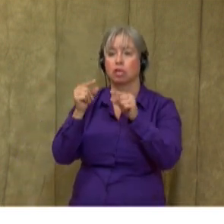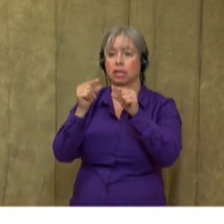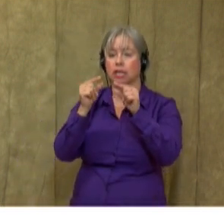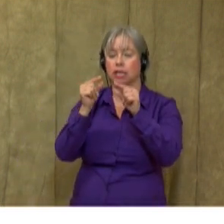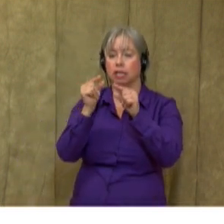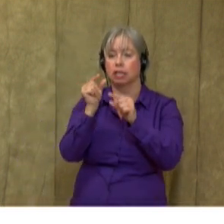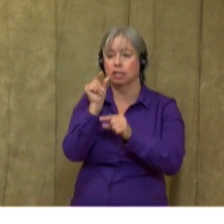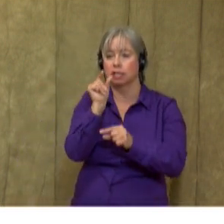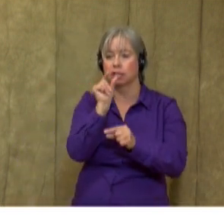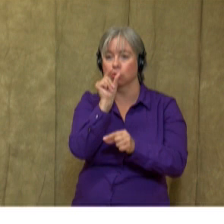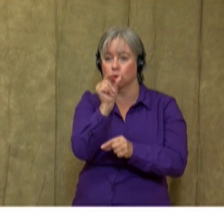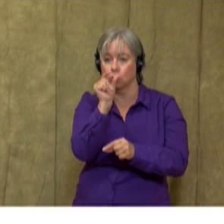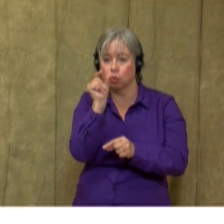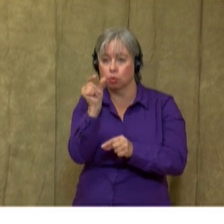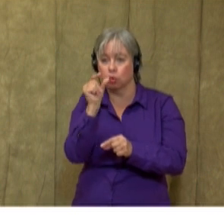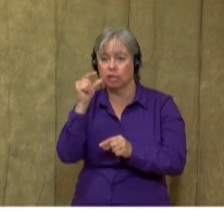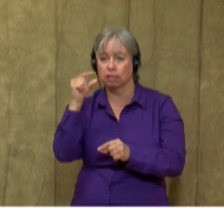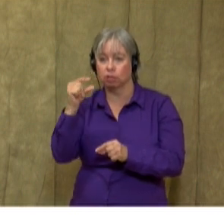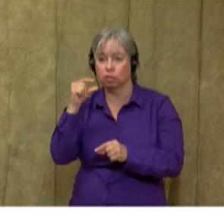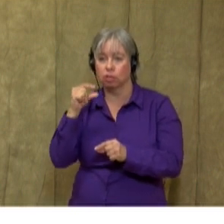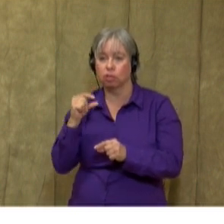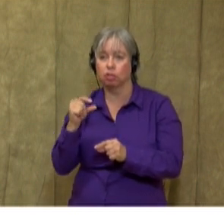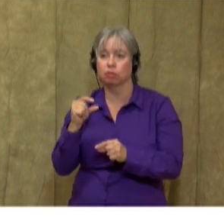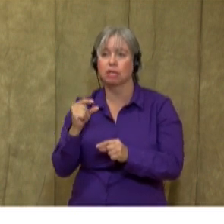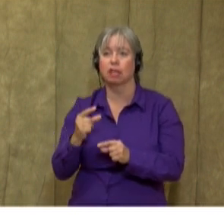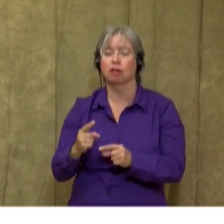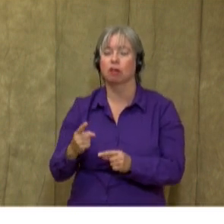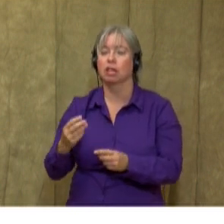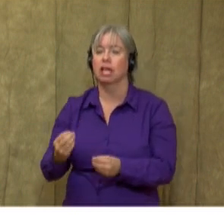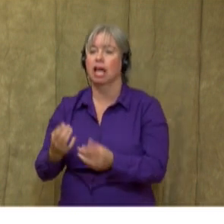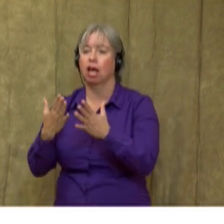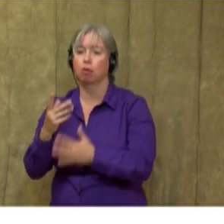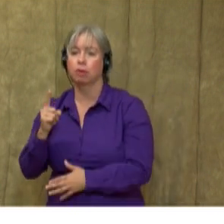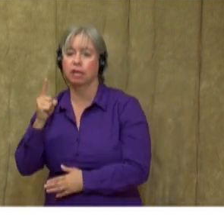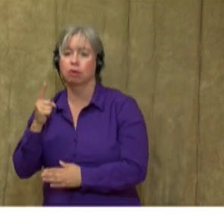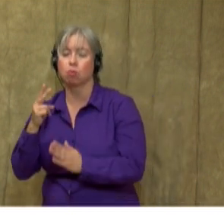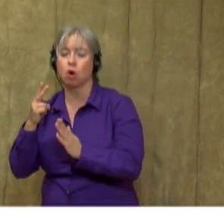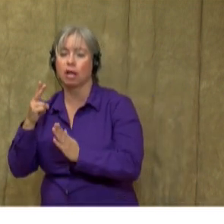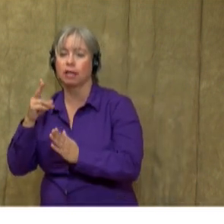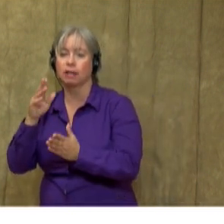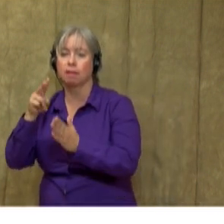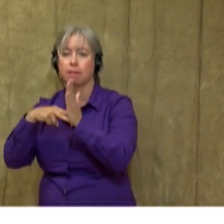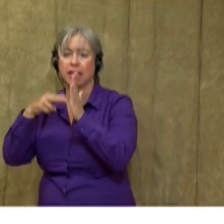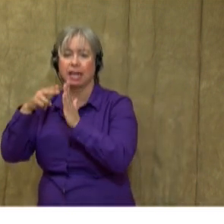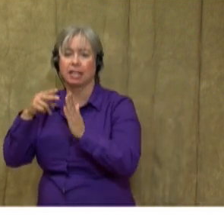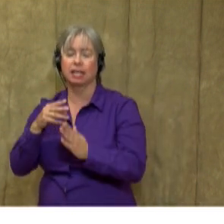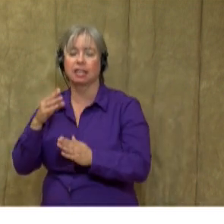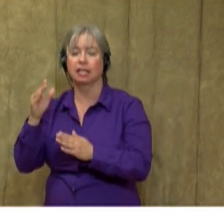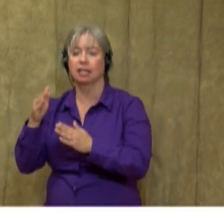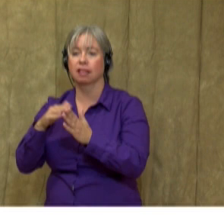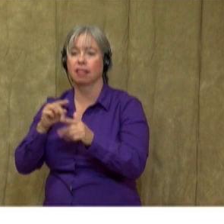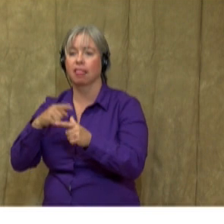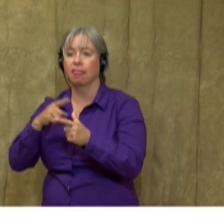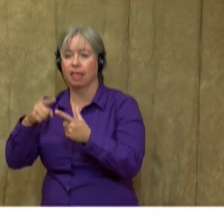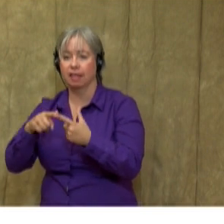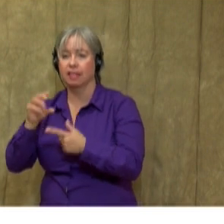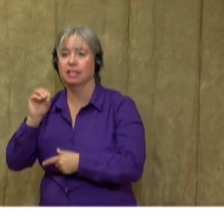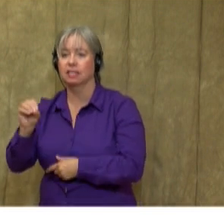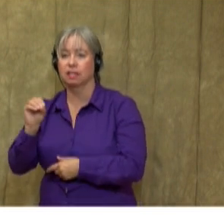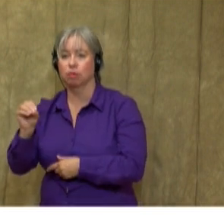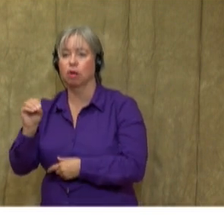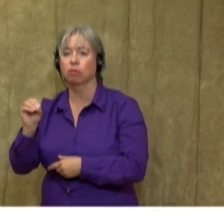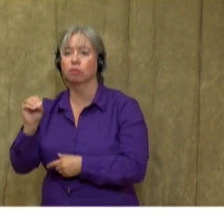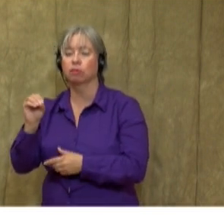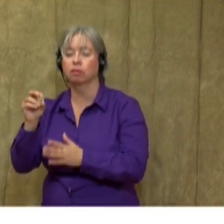have one face painted, and then how many would have 0 faces painted. So here is our case number